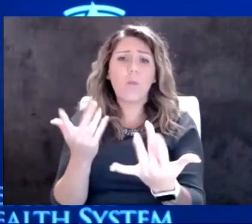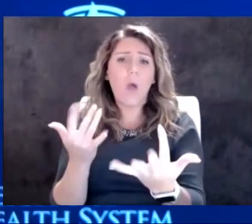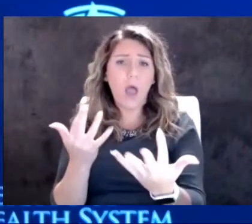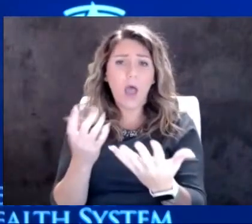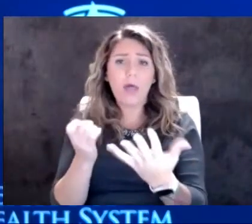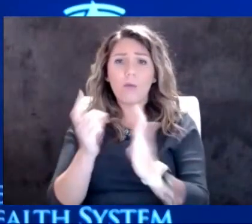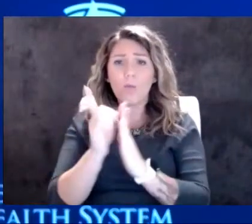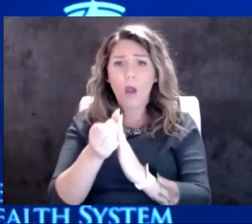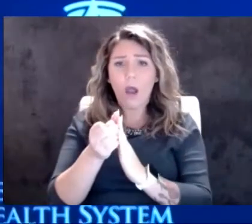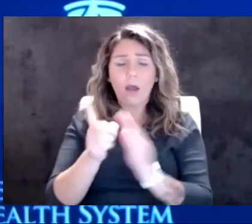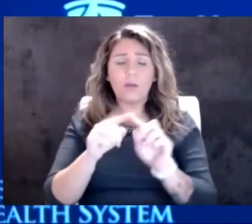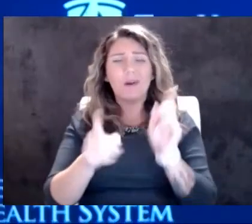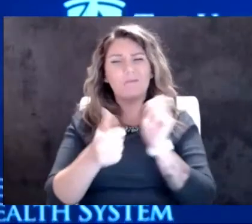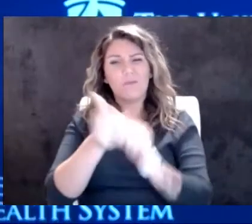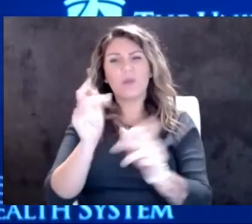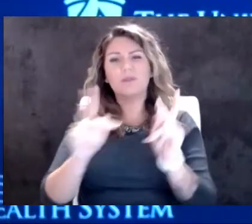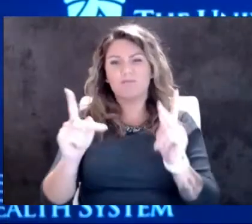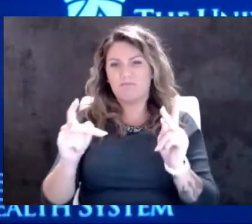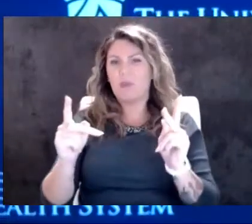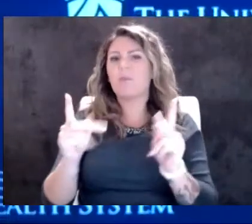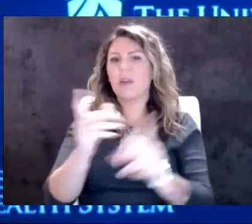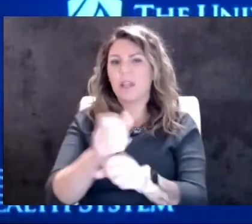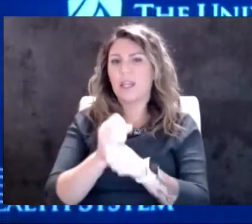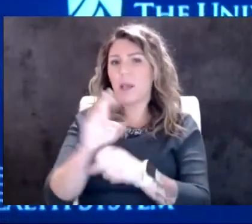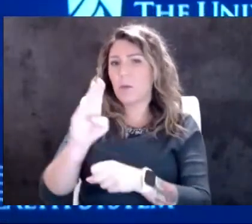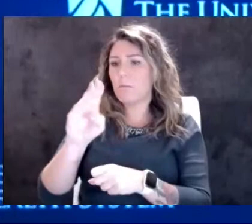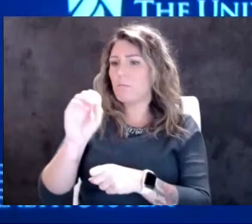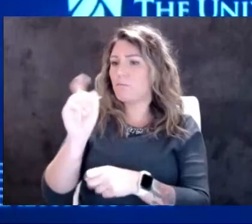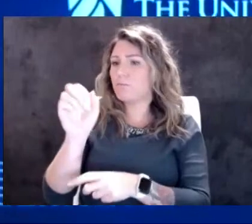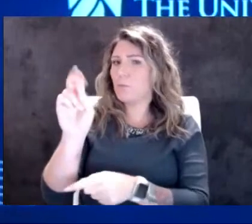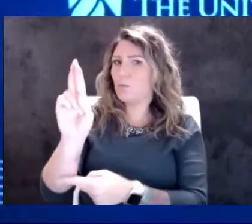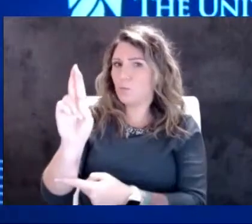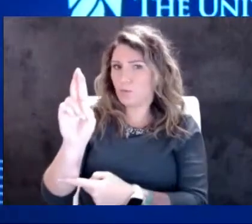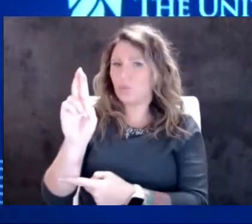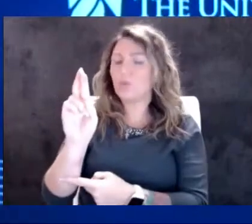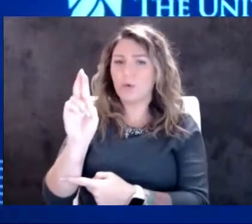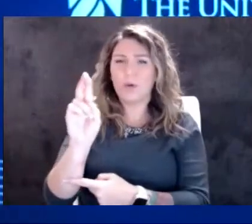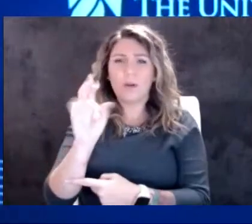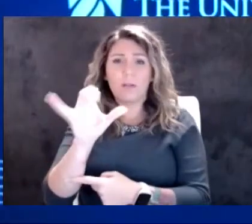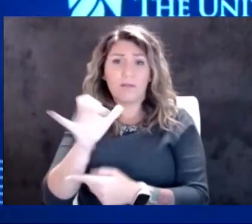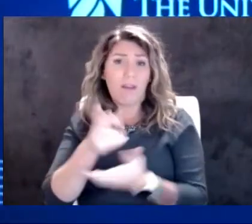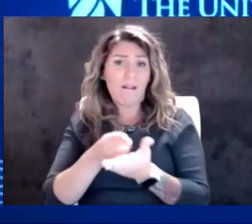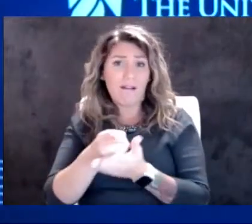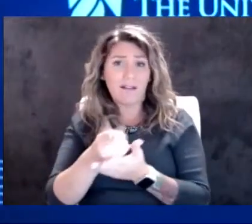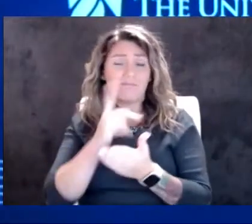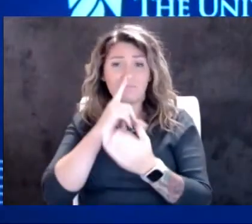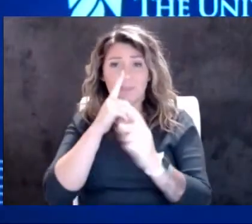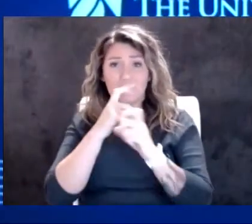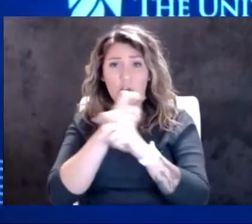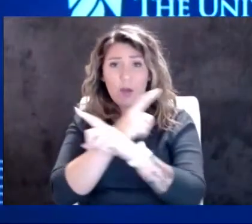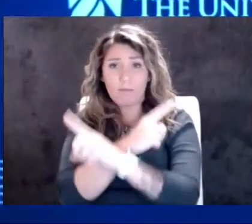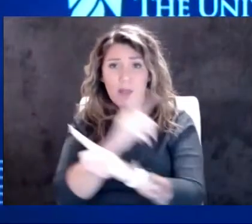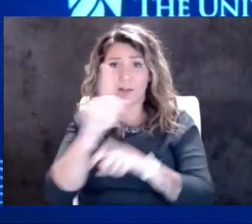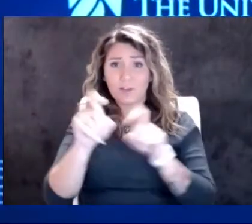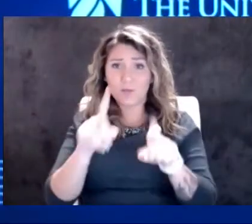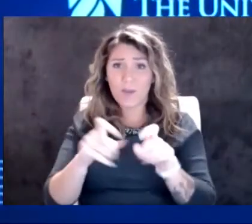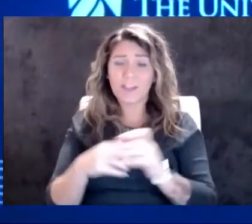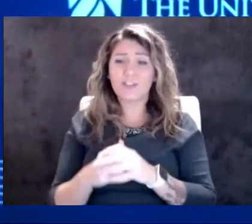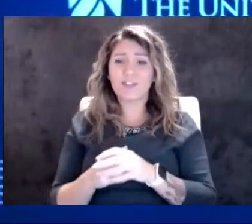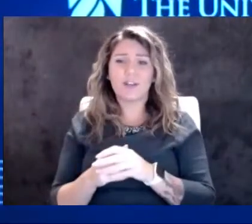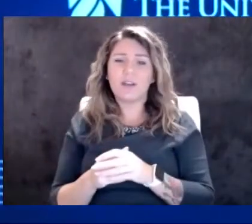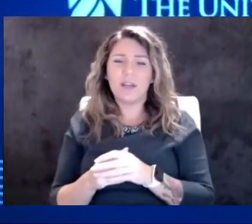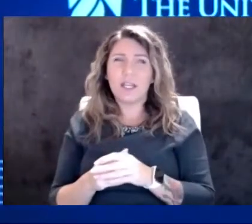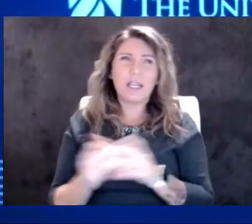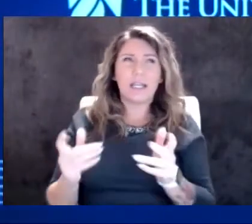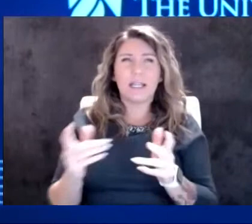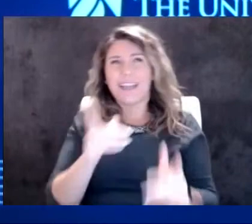going to get a booster. Honestly, this is actually a fairly complex question. And that shouldn't be actually. I didn't